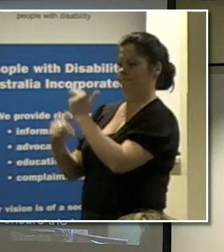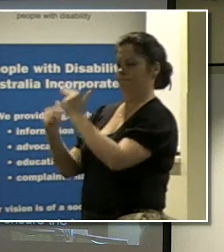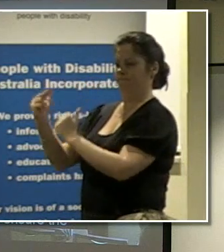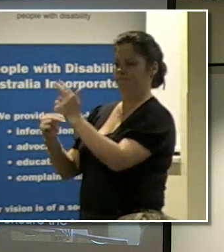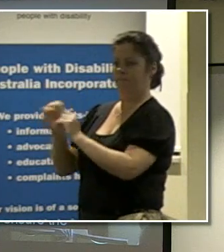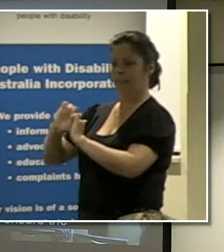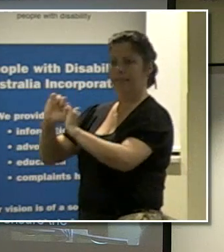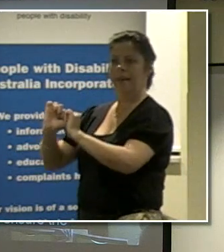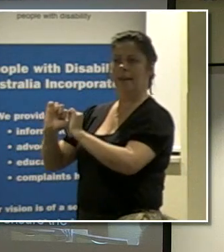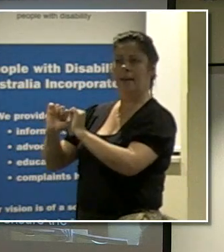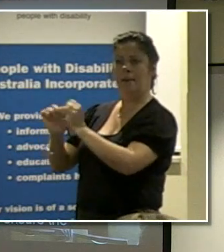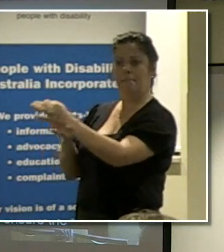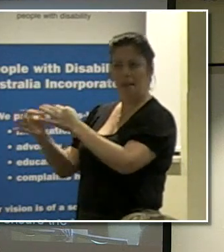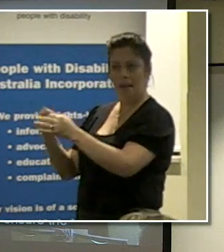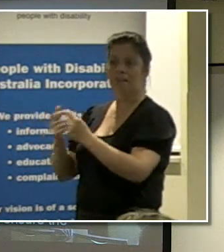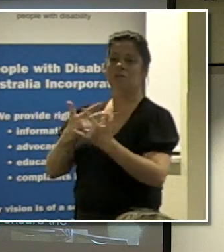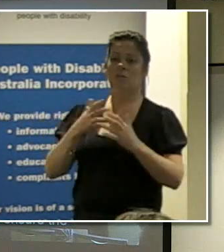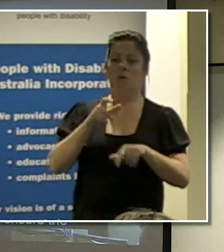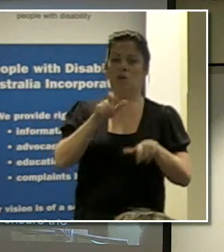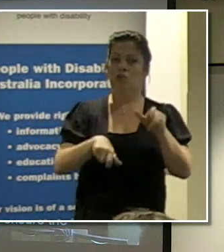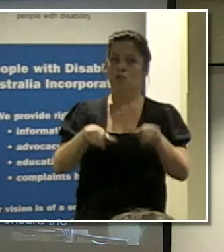consumers, not